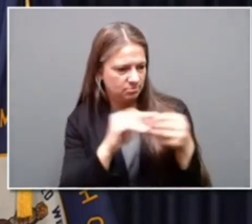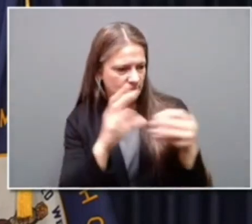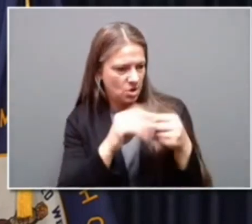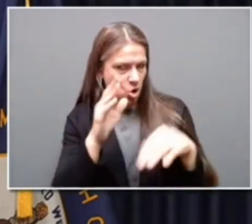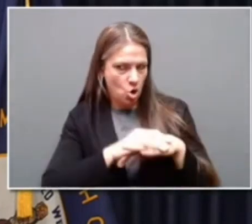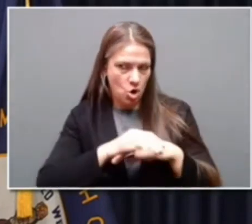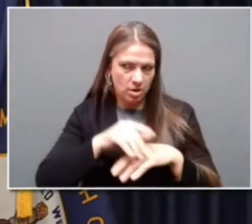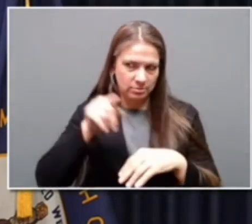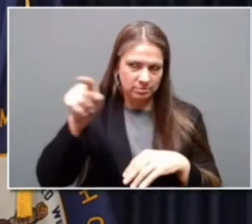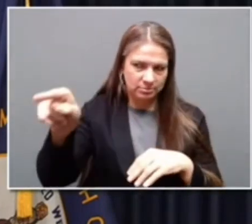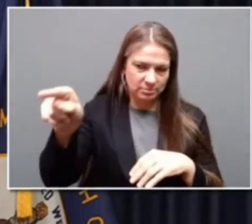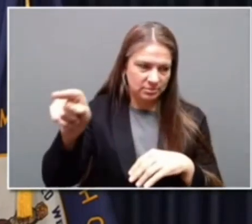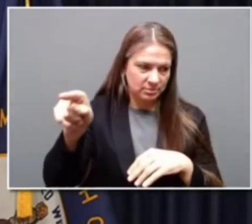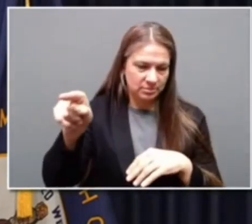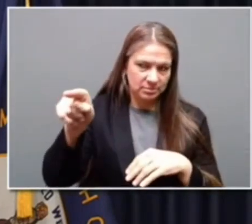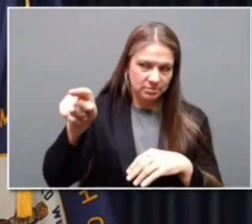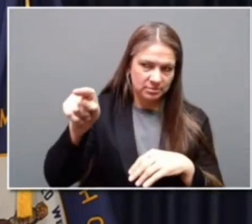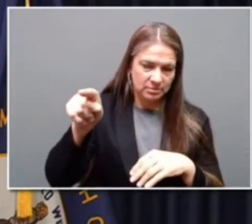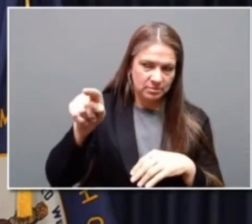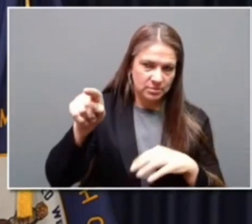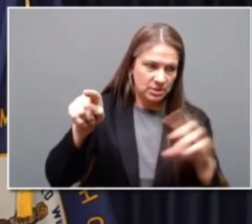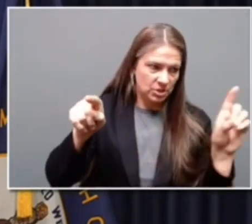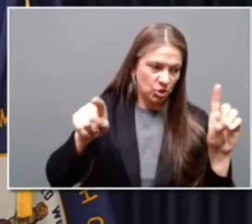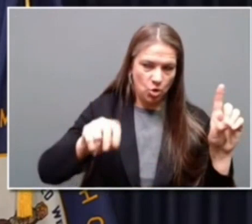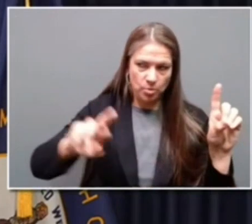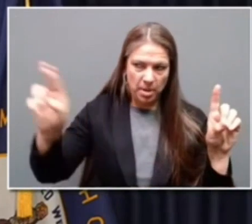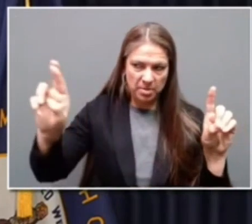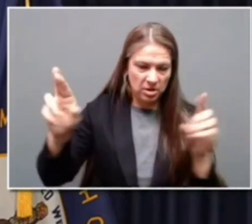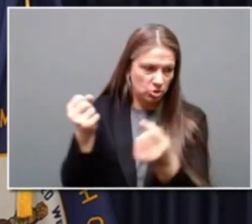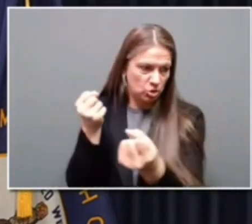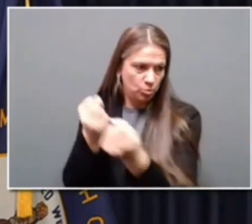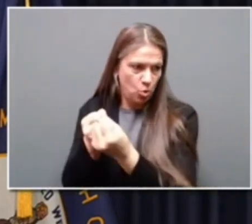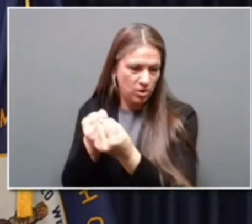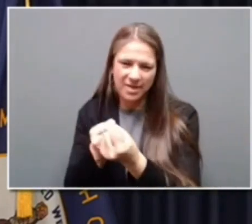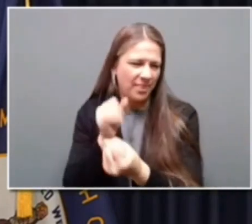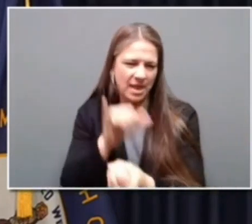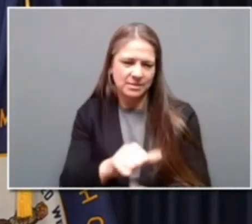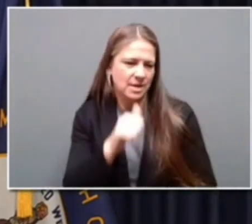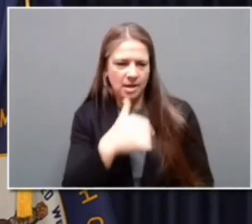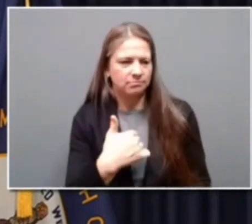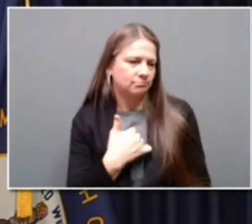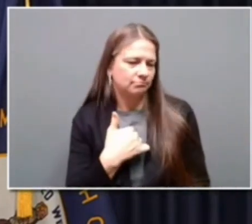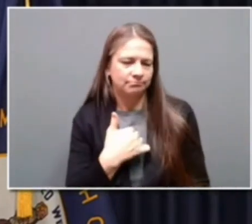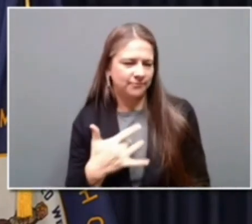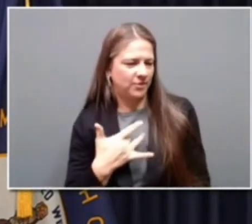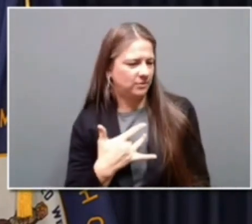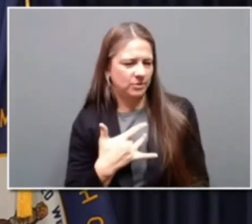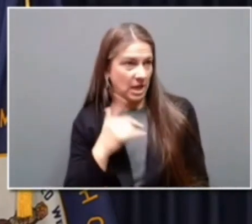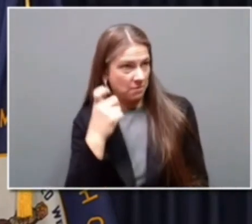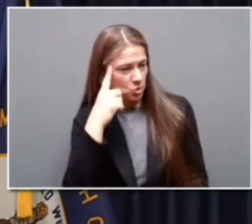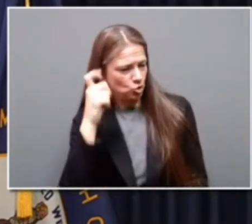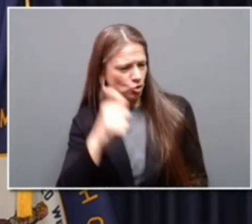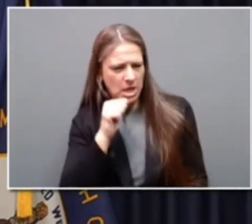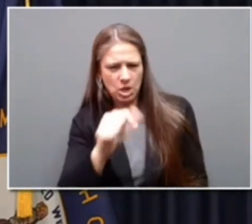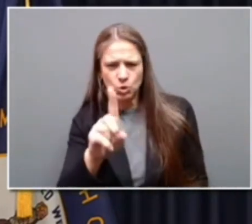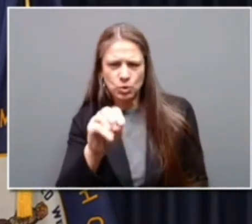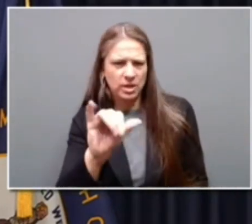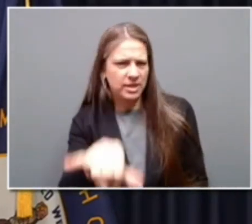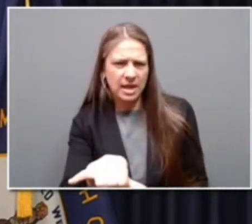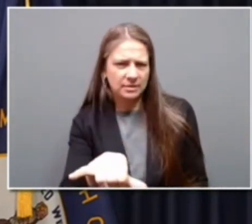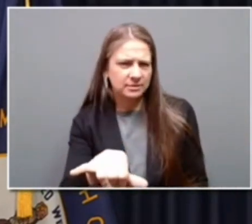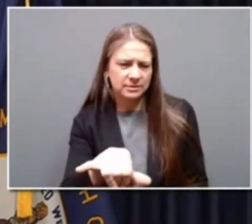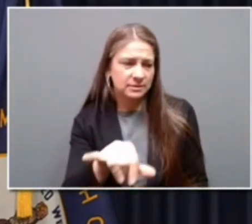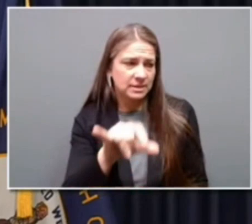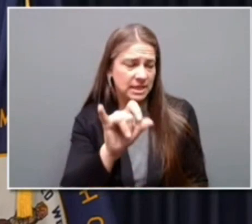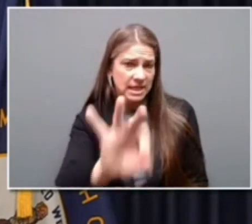And if that's the ruling, it's concerning. It's not the way that government should operate. And if it takes a